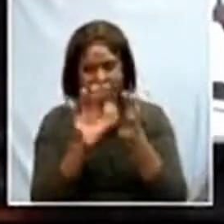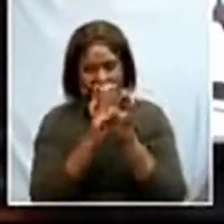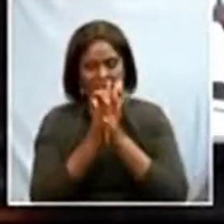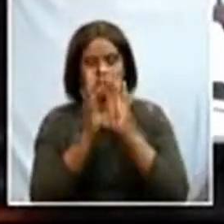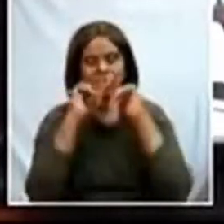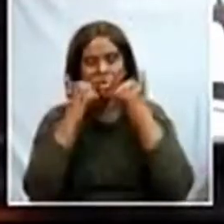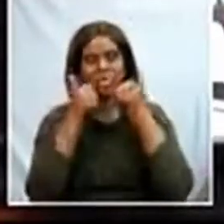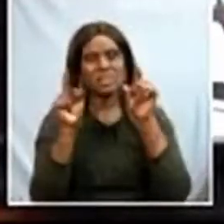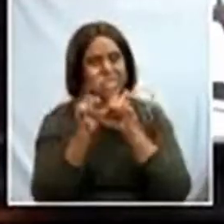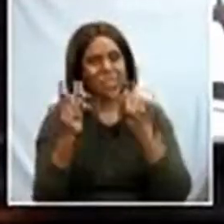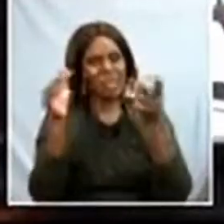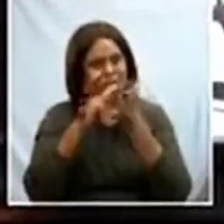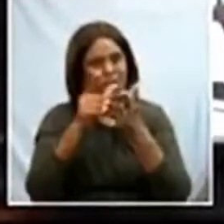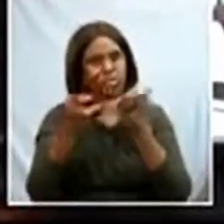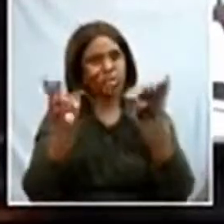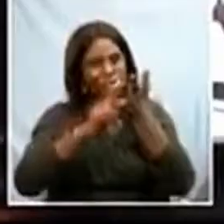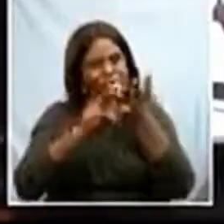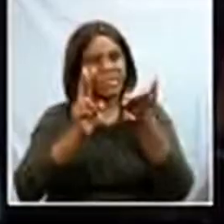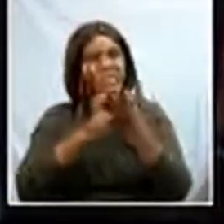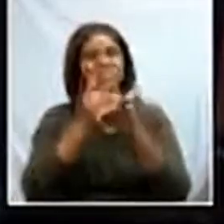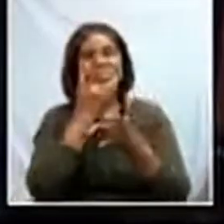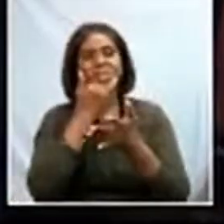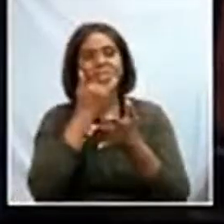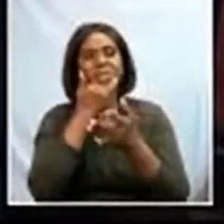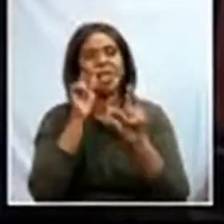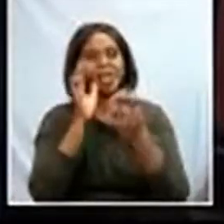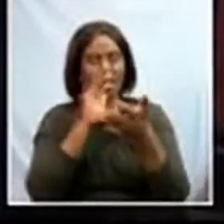to be bitten twice, that's when you're shy.